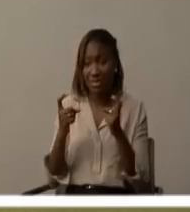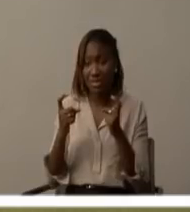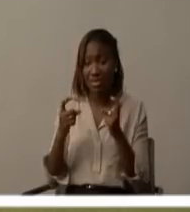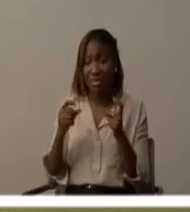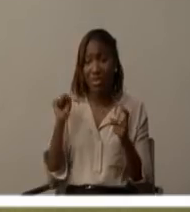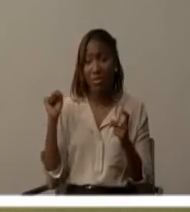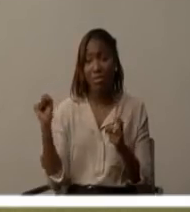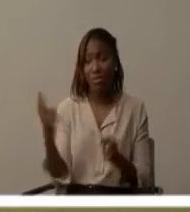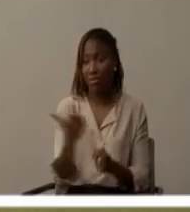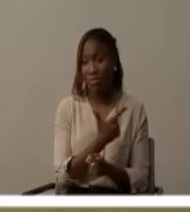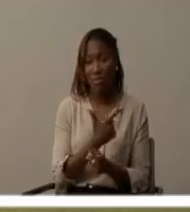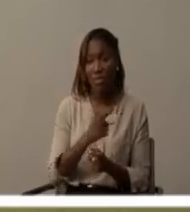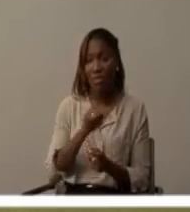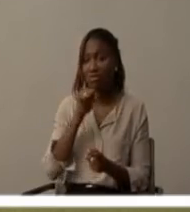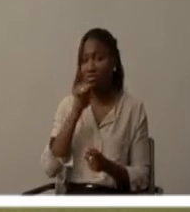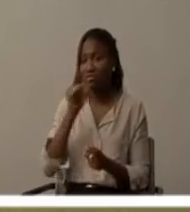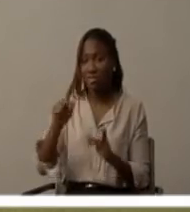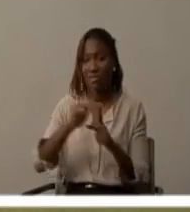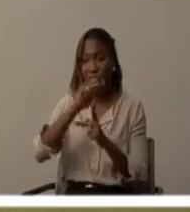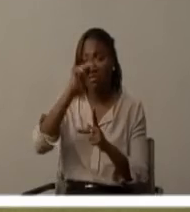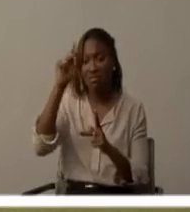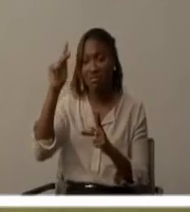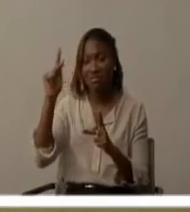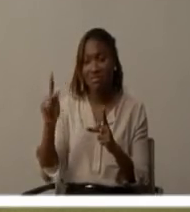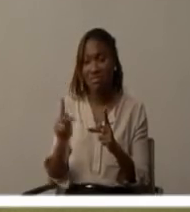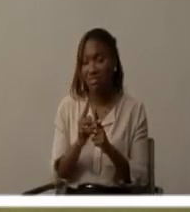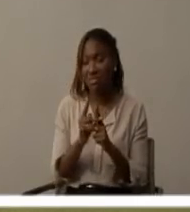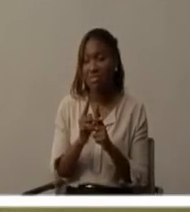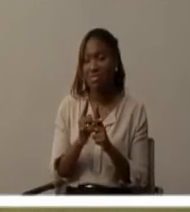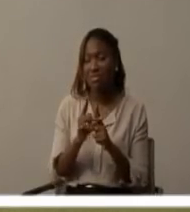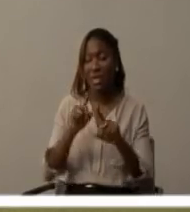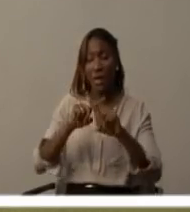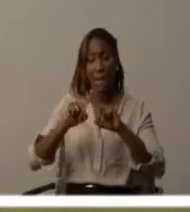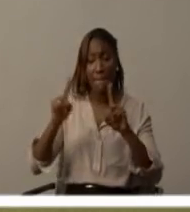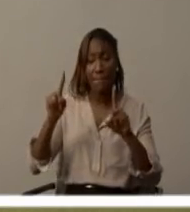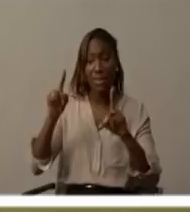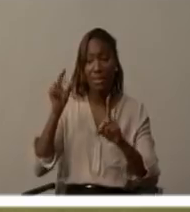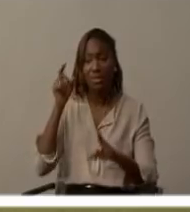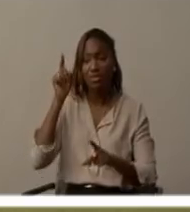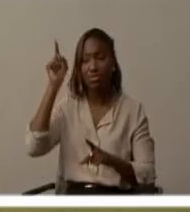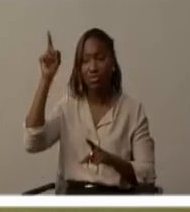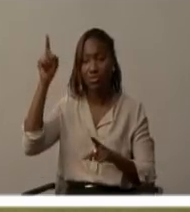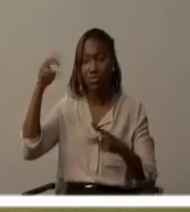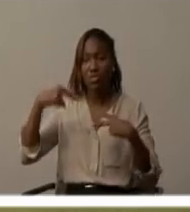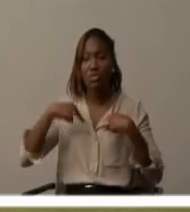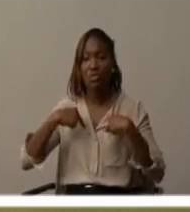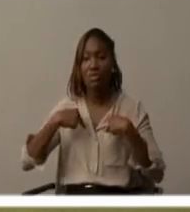would survive? But with you is found